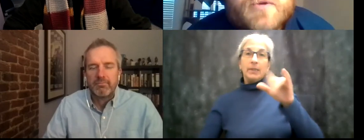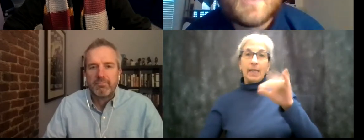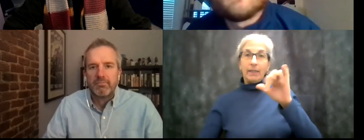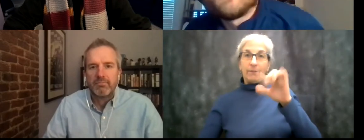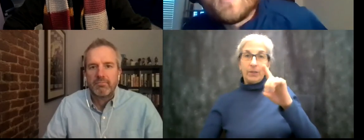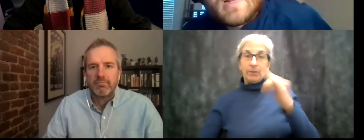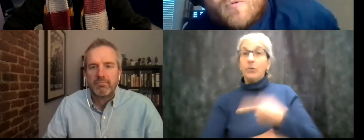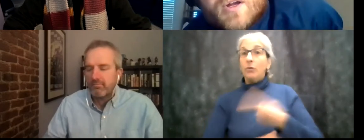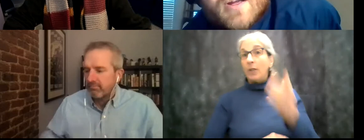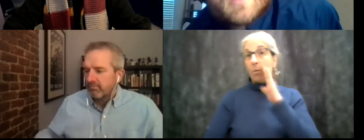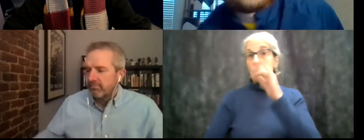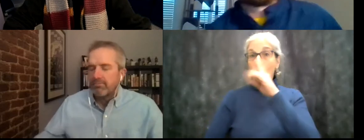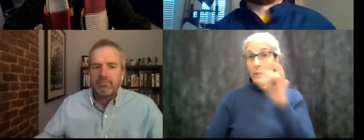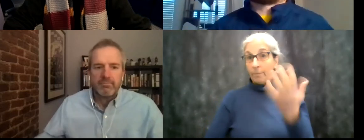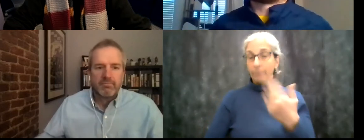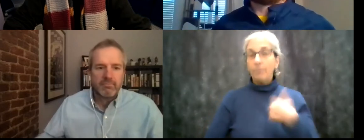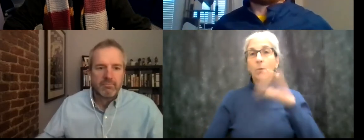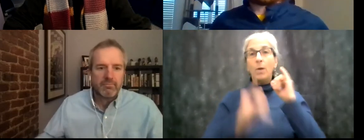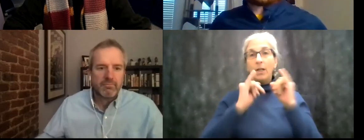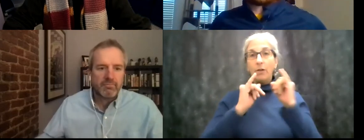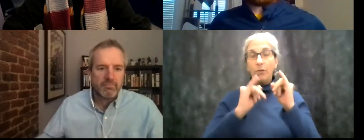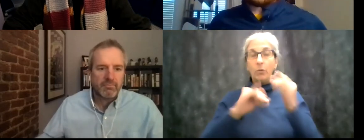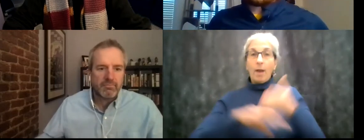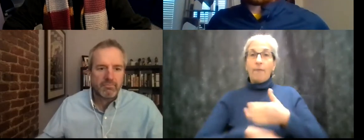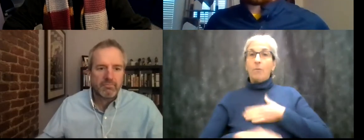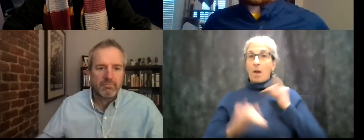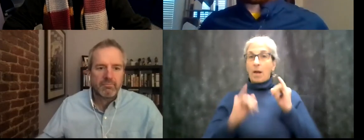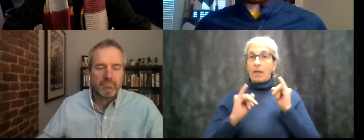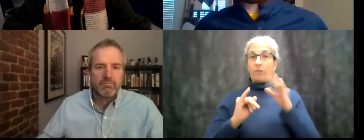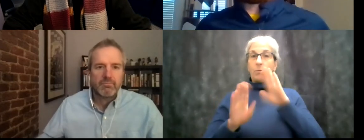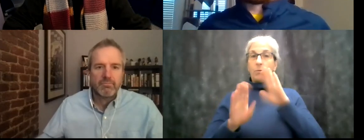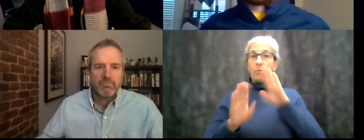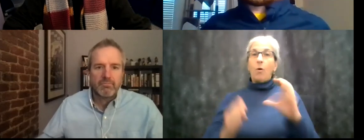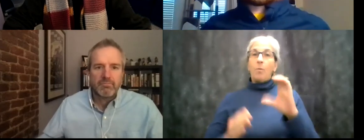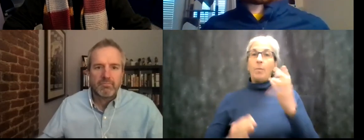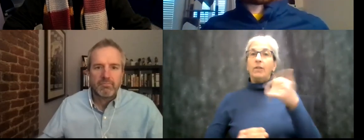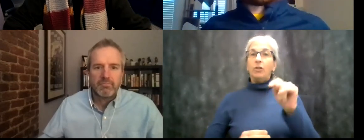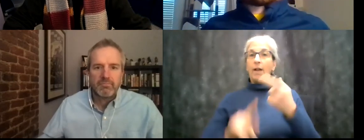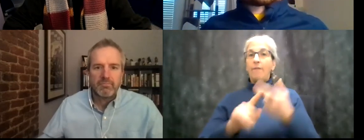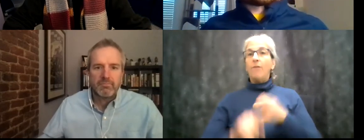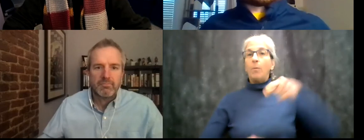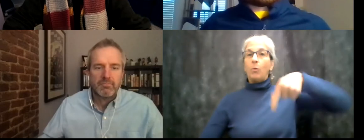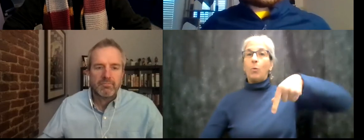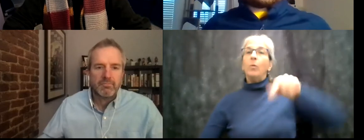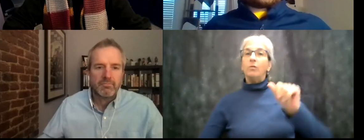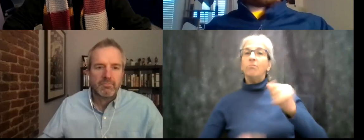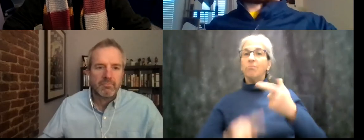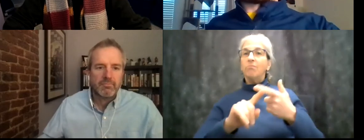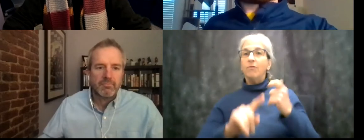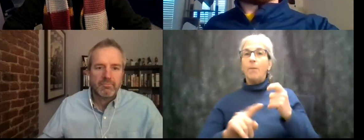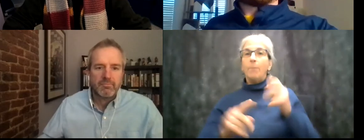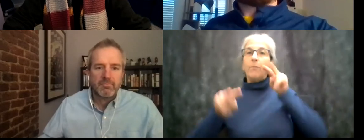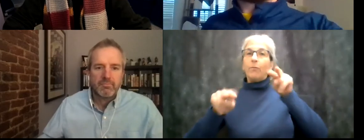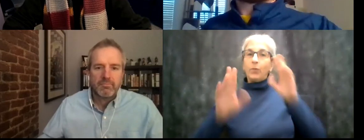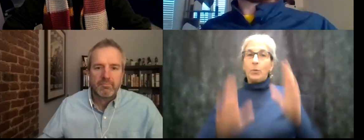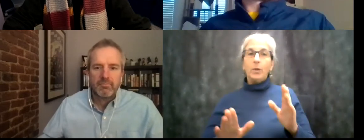interview that I will conduct. Following my interview questions, we will open the chat for questions and answers from viewers.